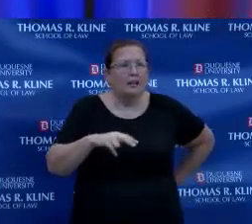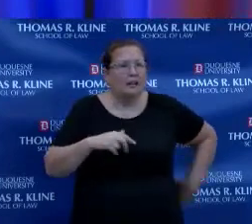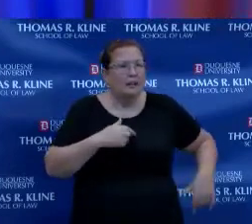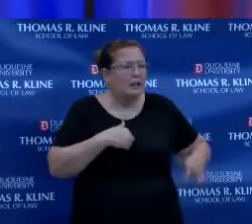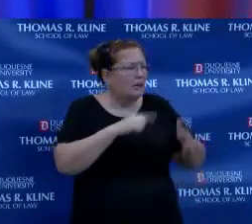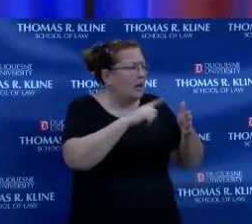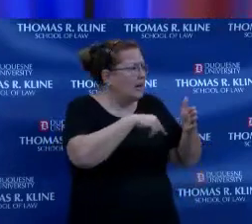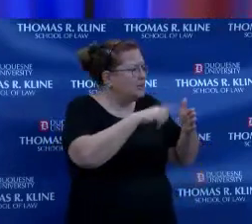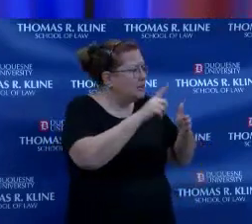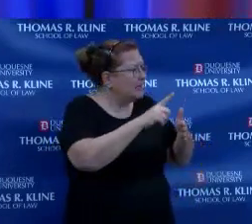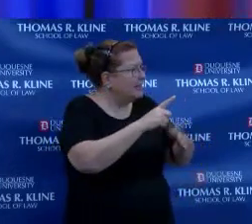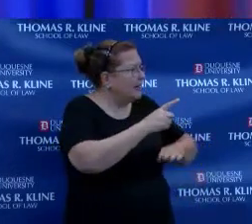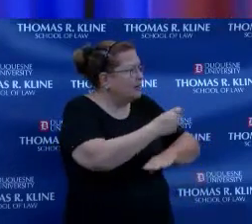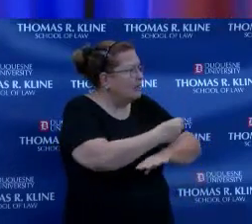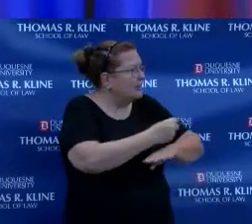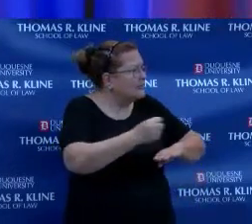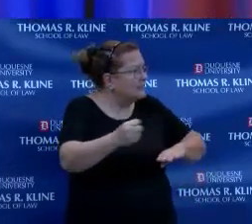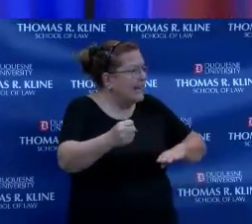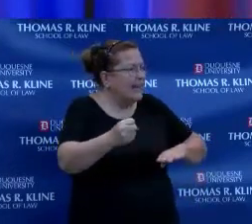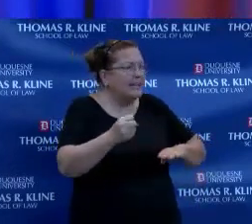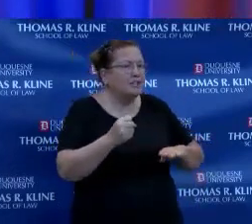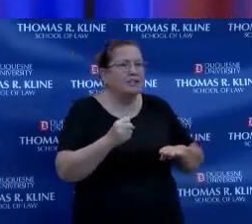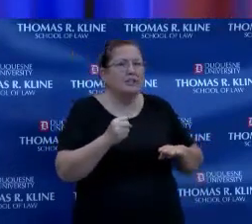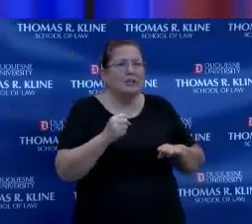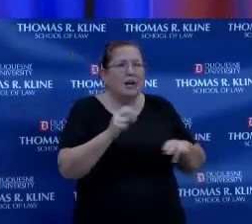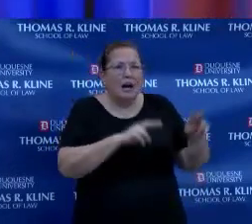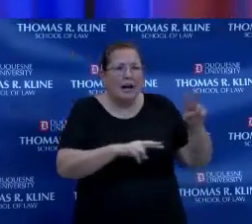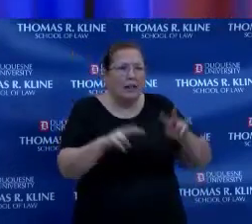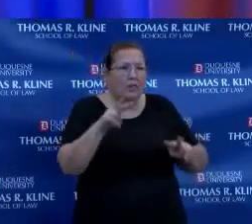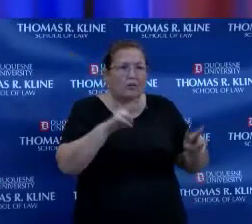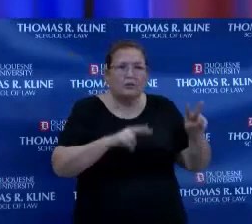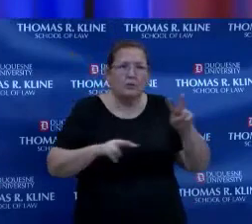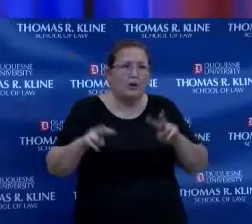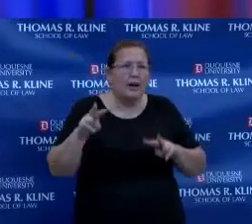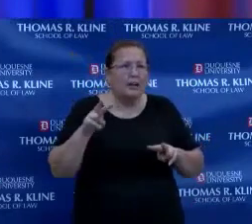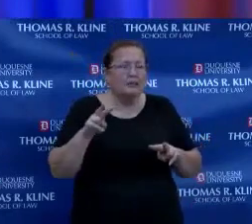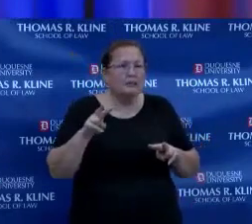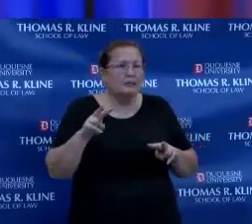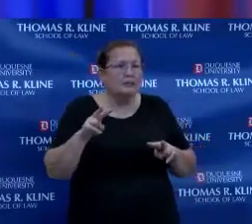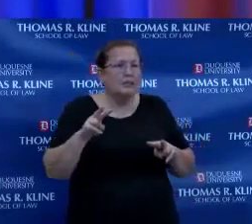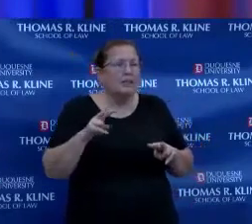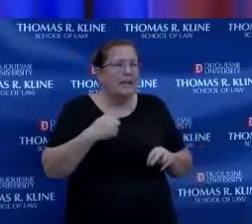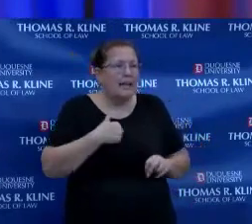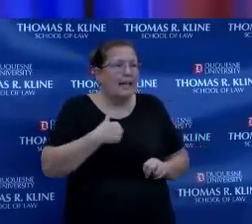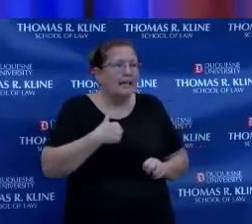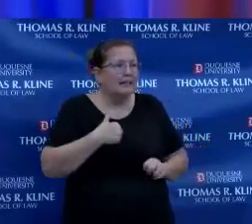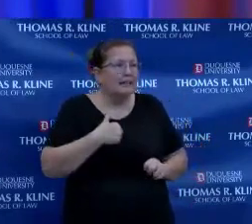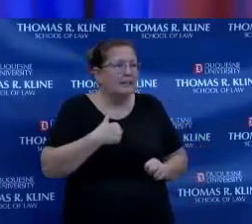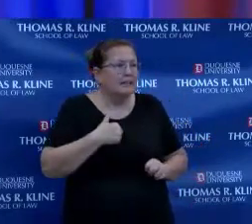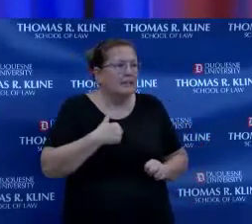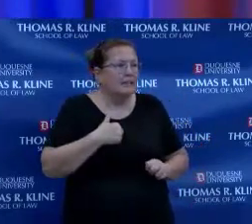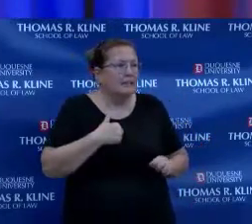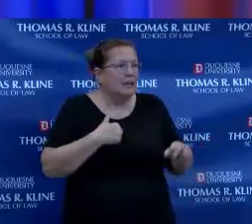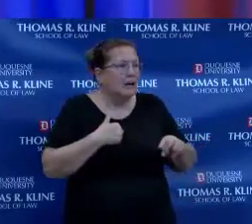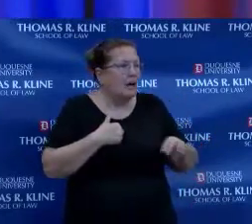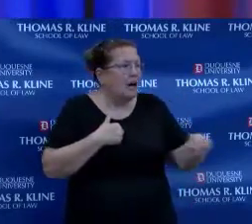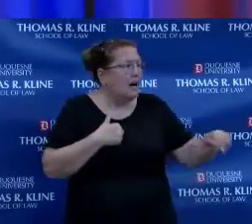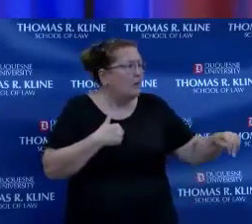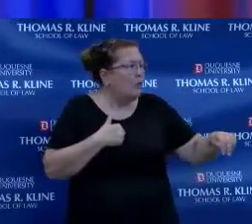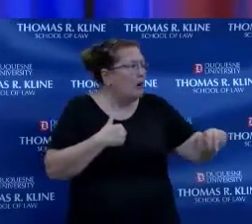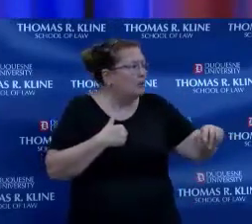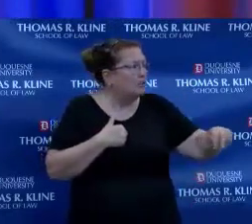like any good trial lawyer or professor would do. And I walked around in the